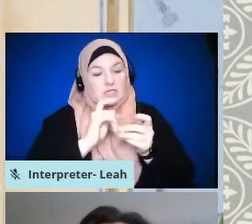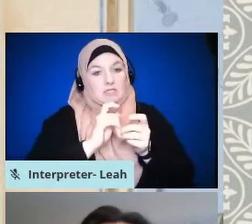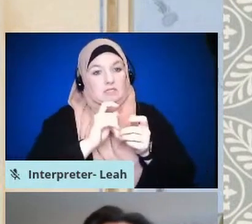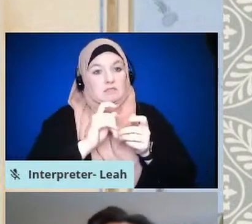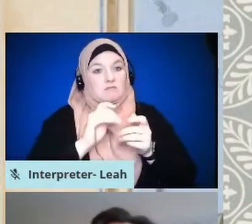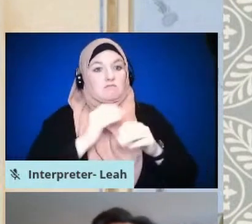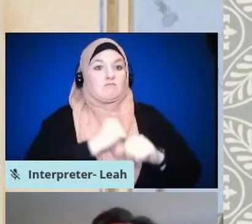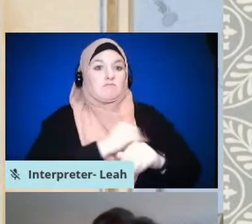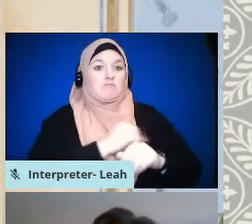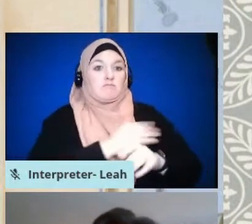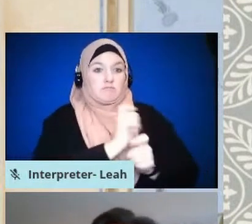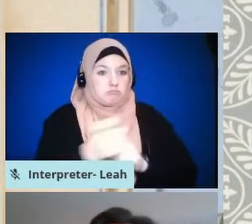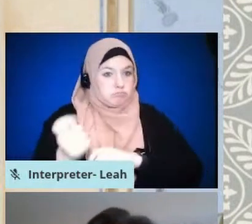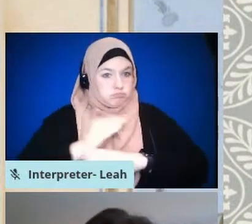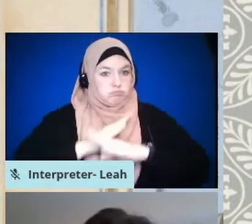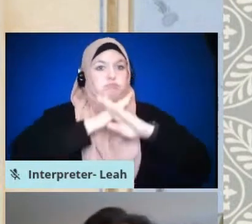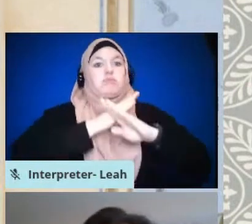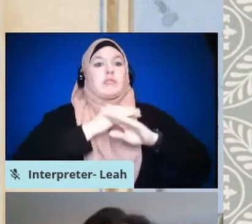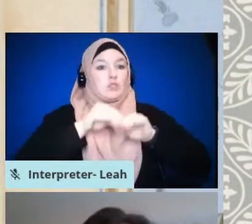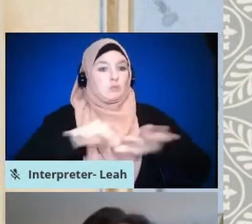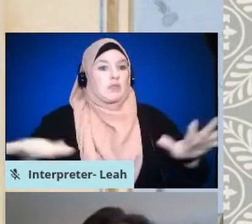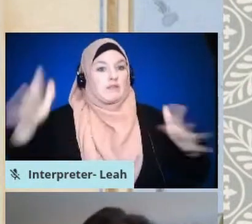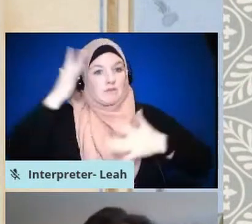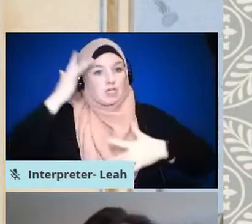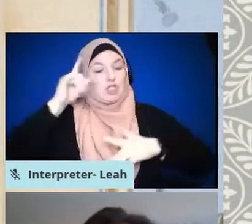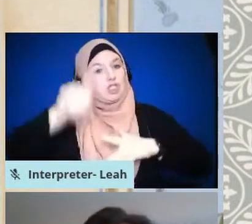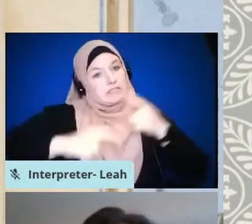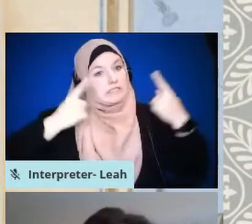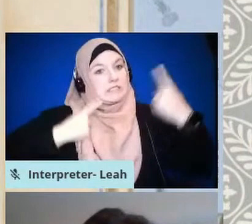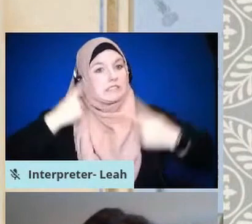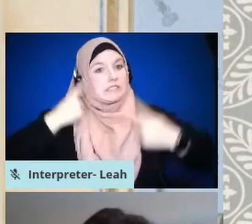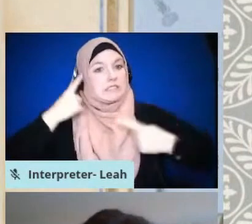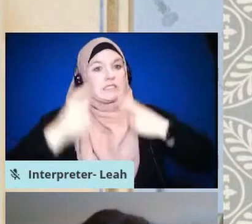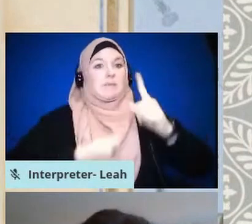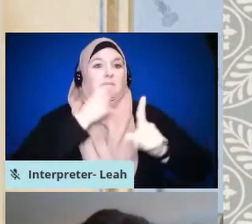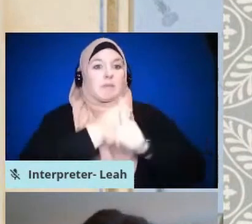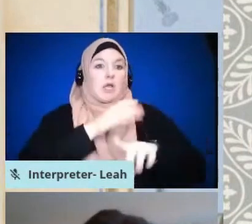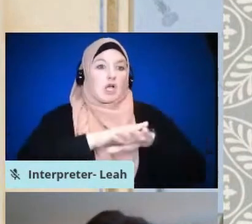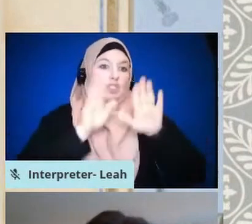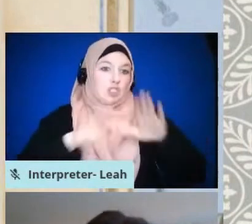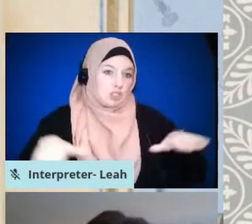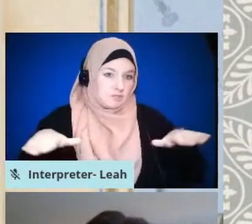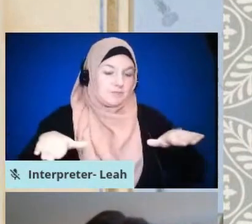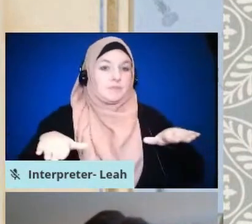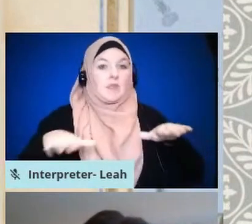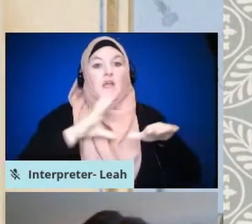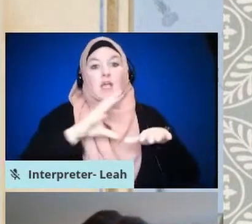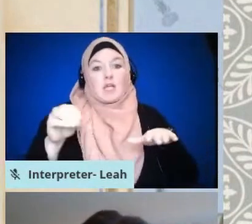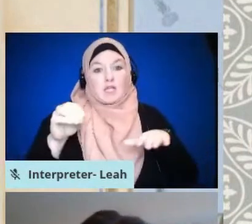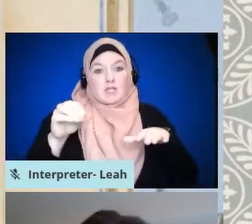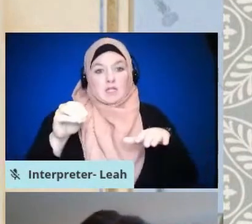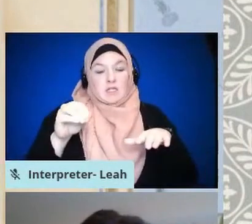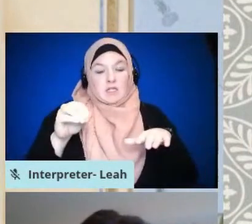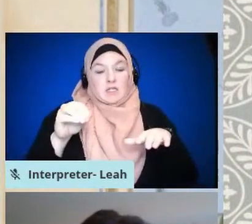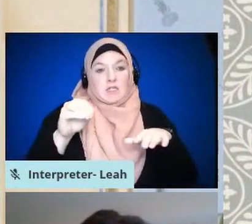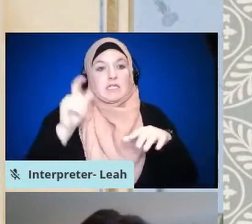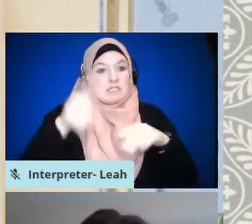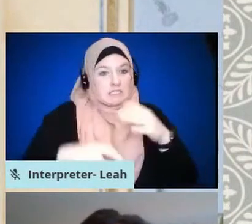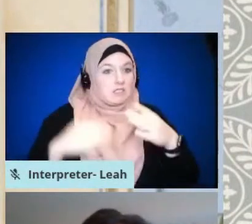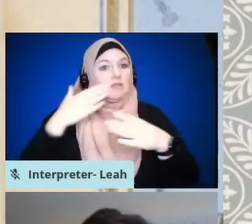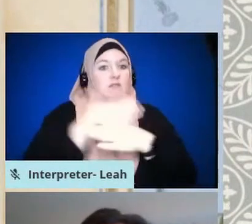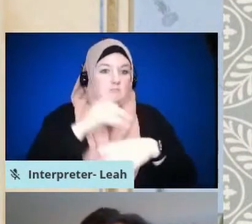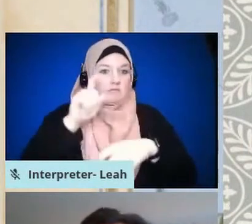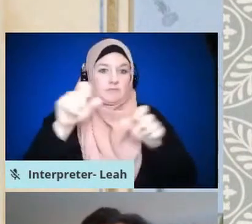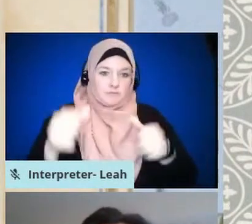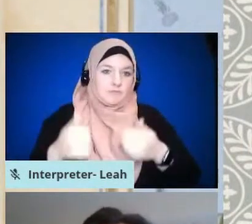the virus actually should consider the impact of these measures on children. The needed interventions must